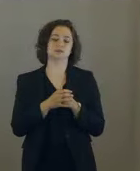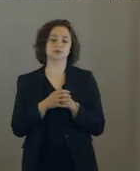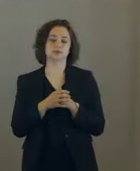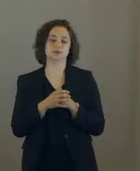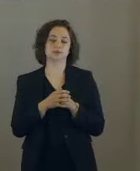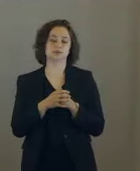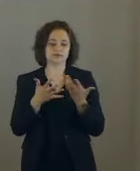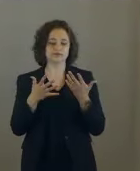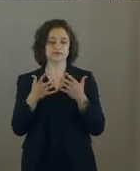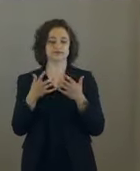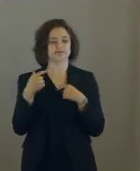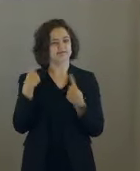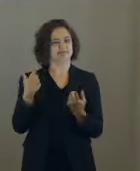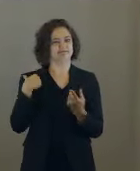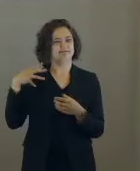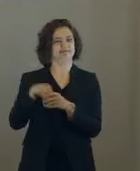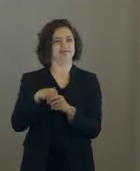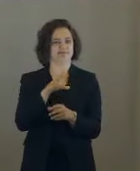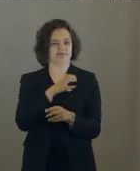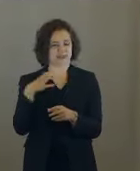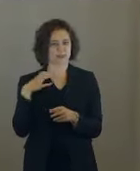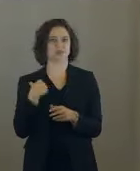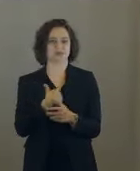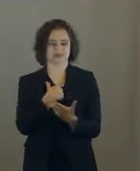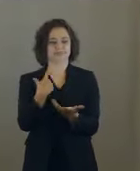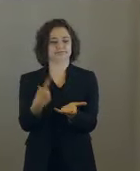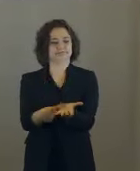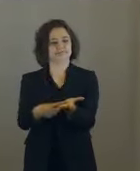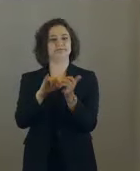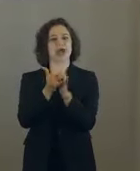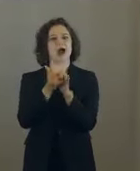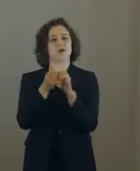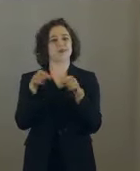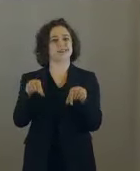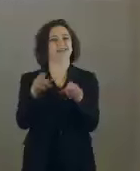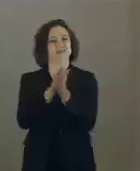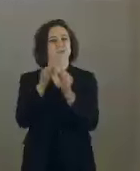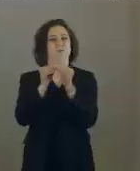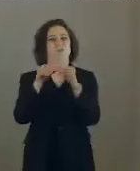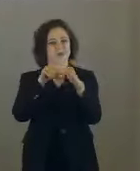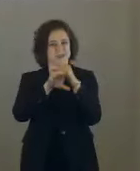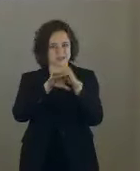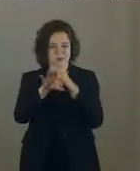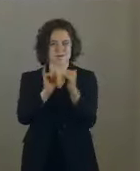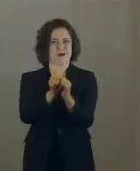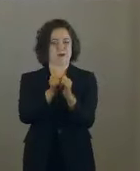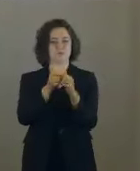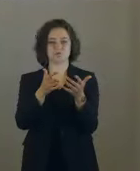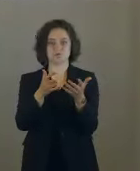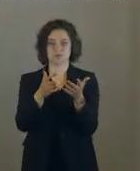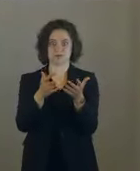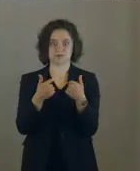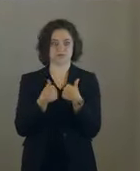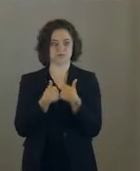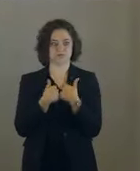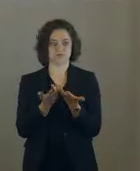about making the department and the commissioners more accessible to people across the state. So I have not seen